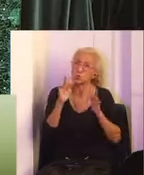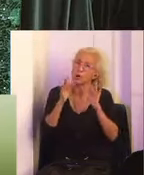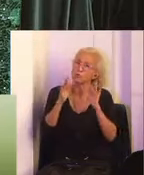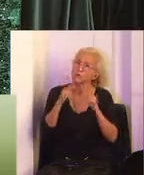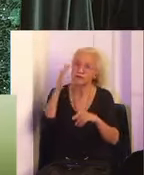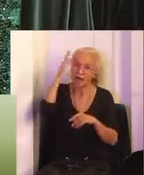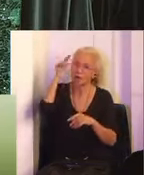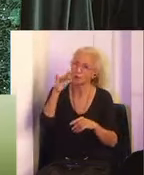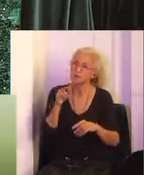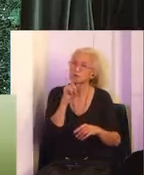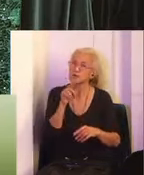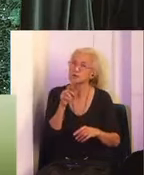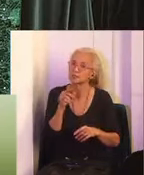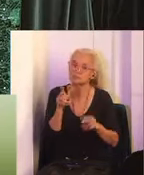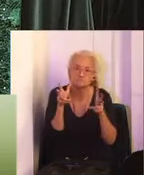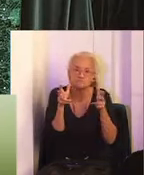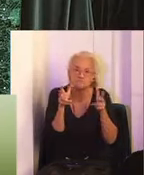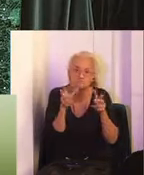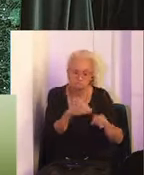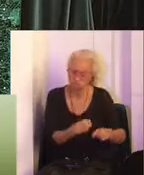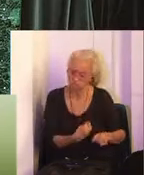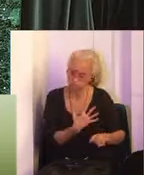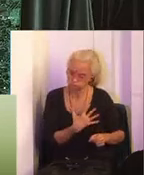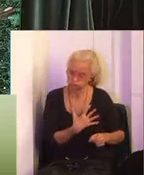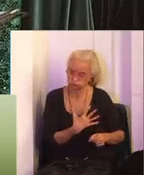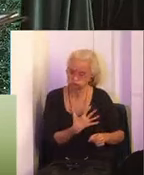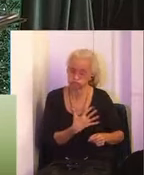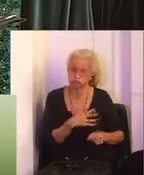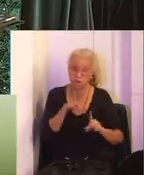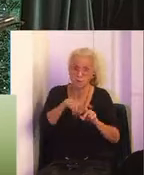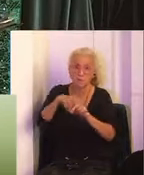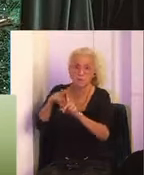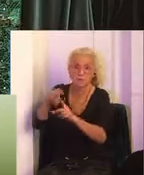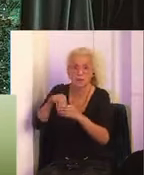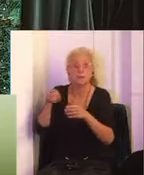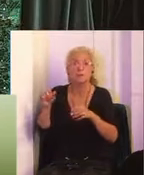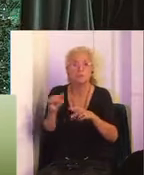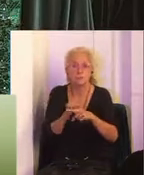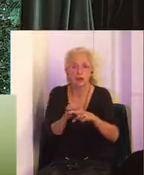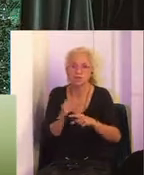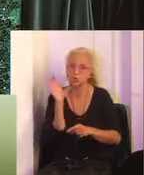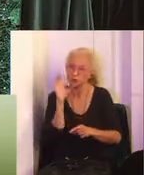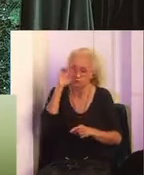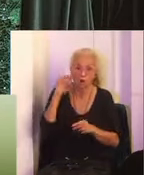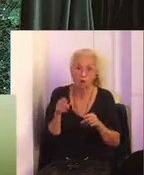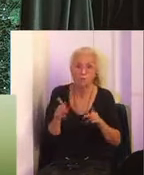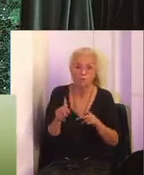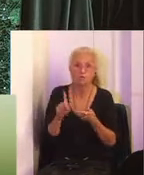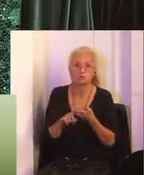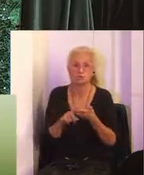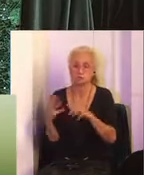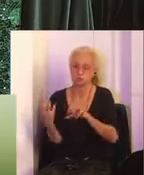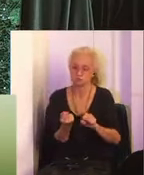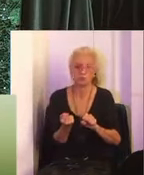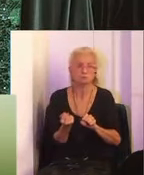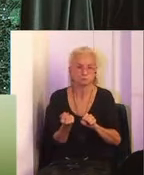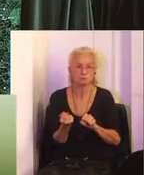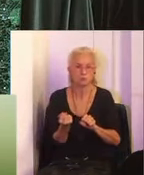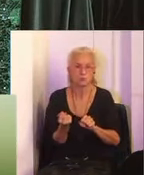this to heart and you put it into practice. Look for those opportunities to strengthen your